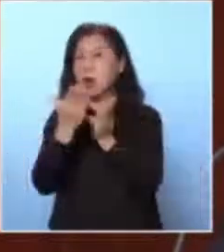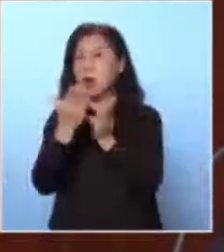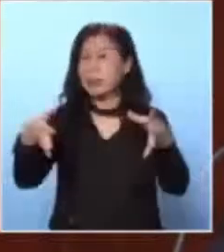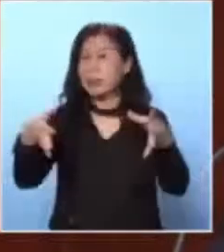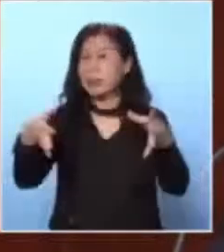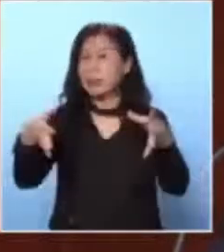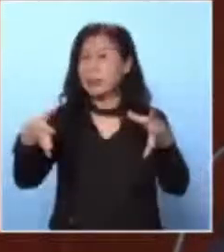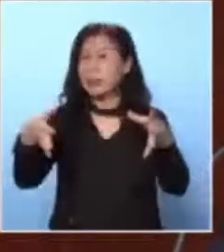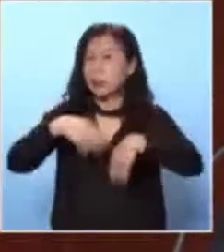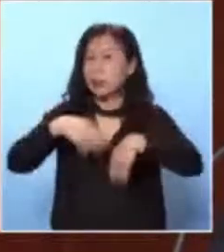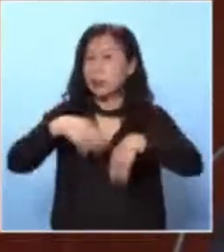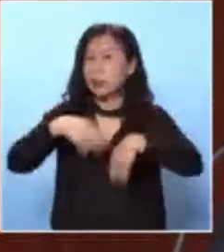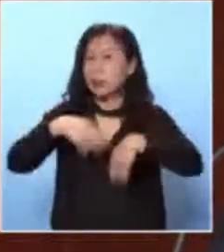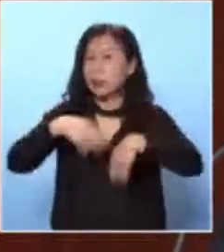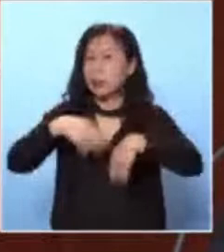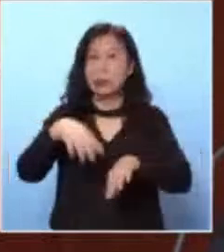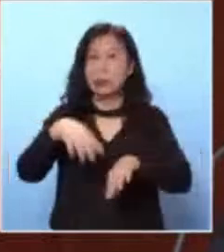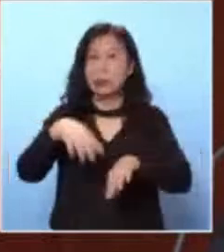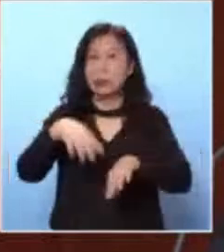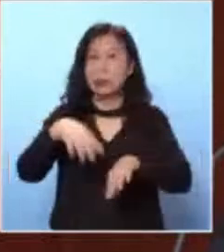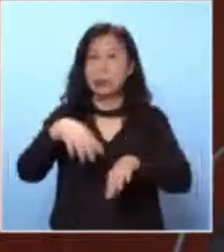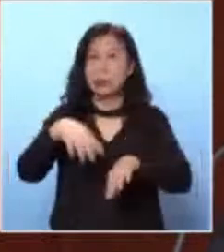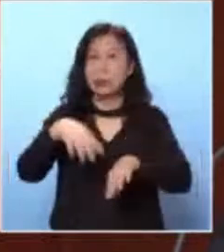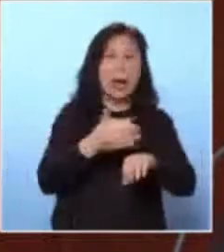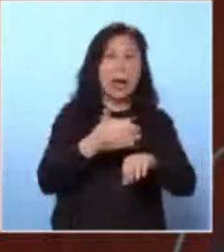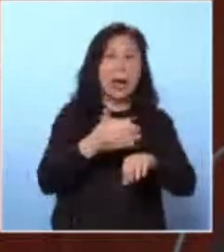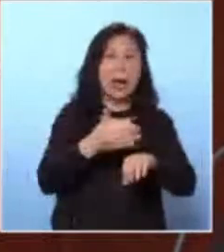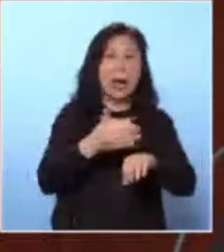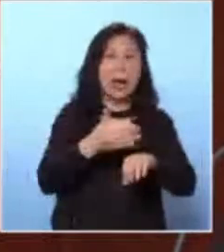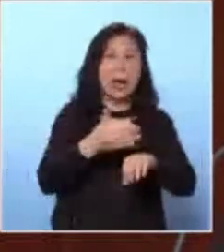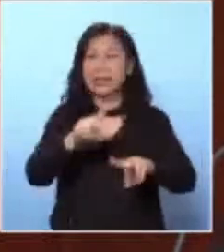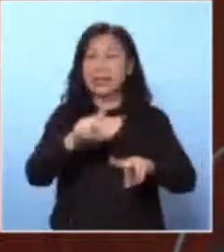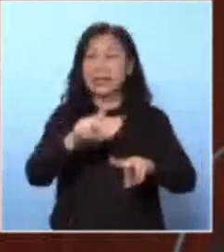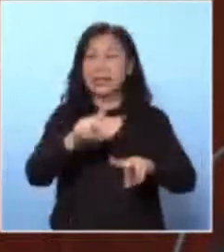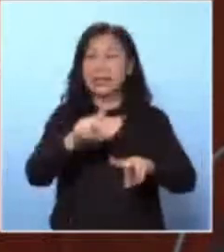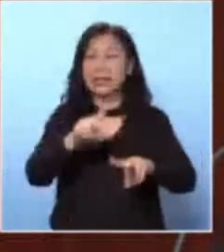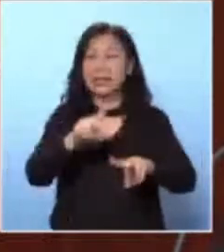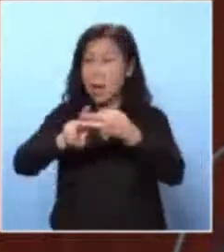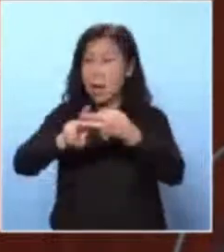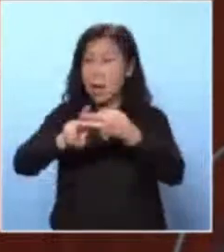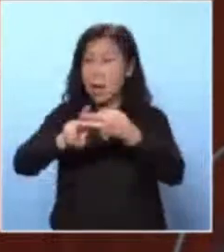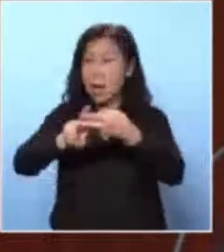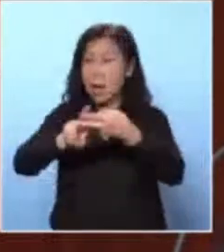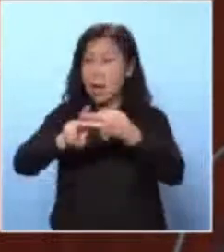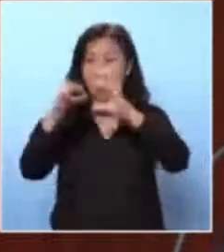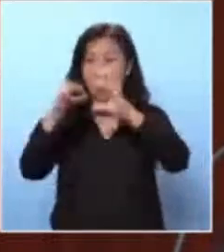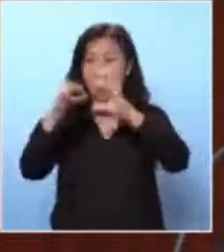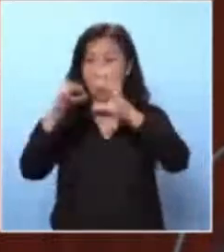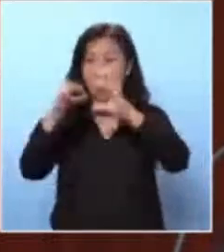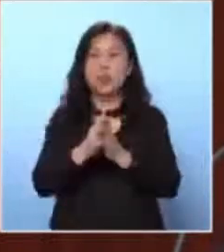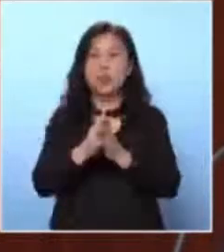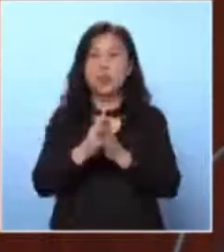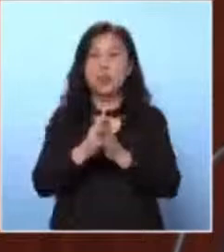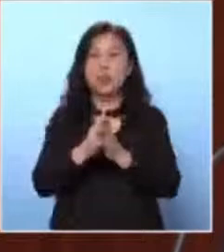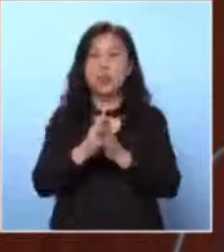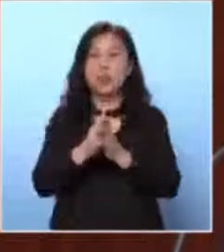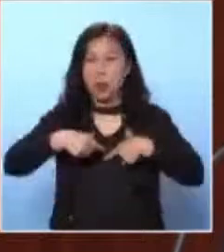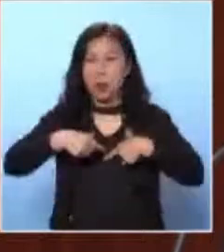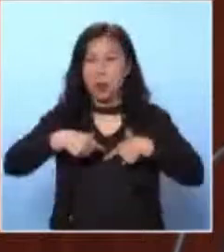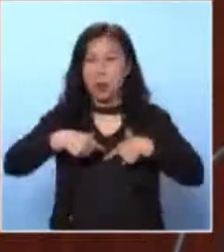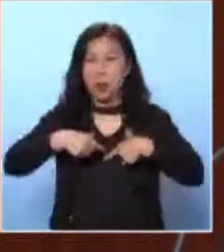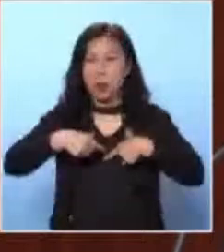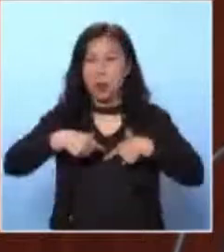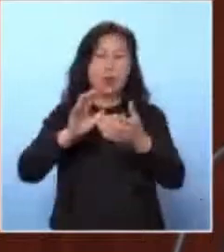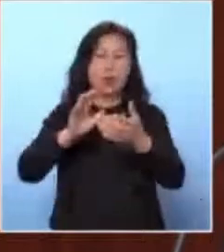in major sports events. In the recent Asian Games in Hangzhou, Hong Kong won a record high of 53 medals.